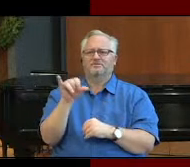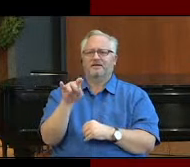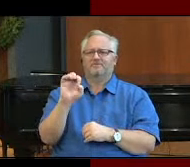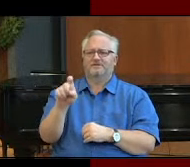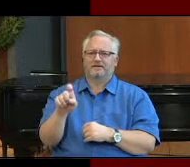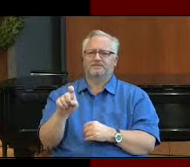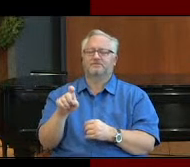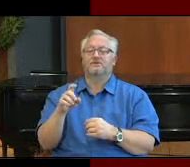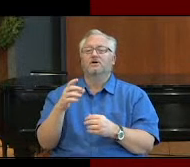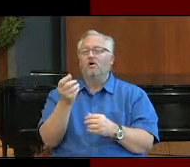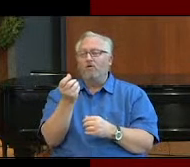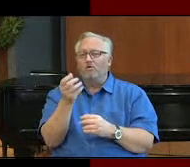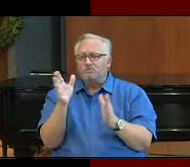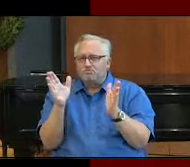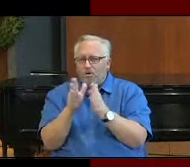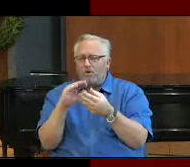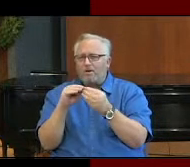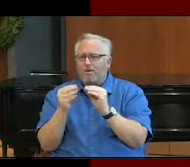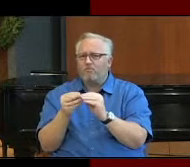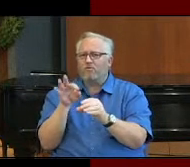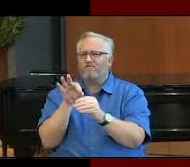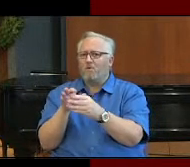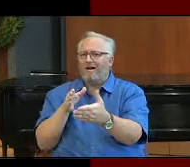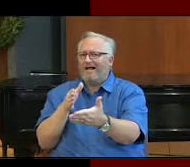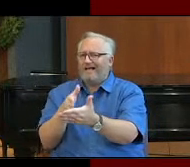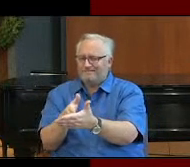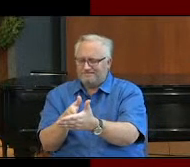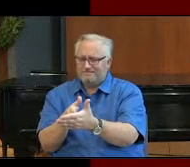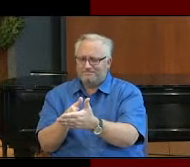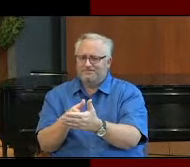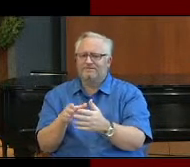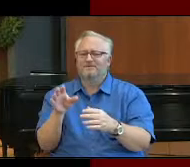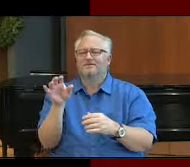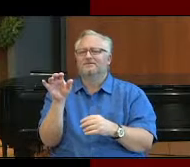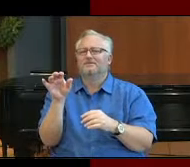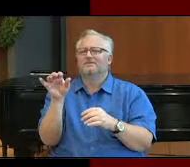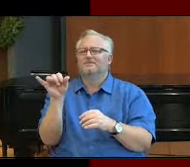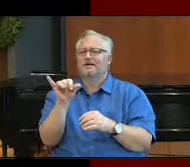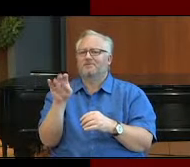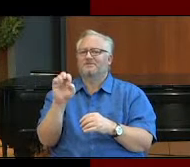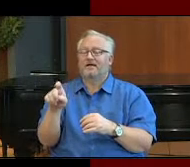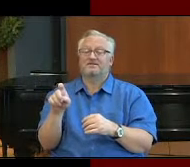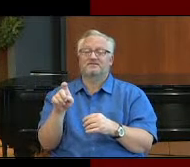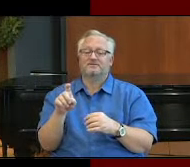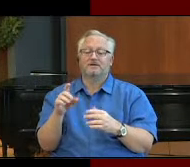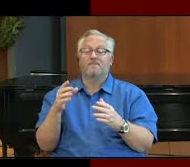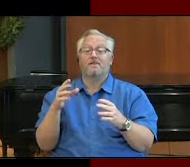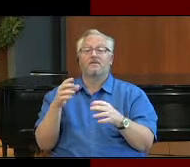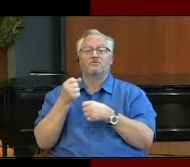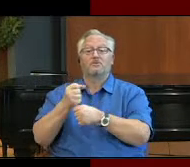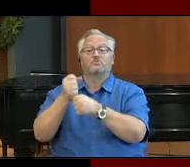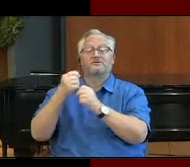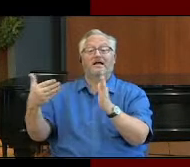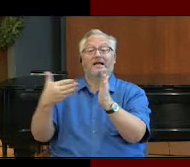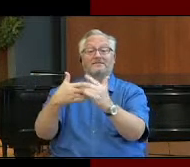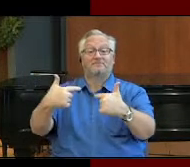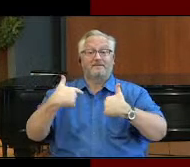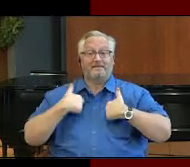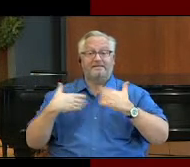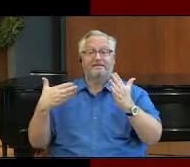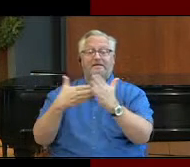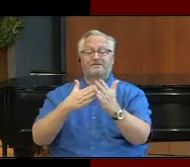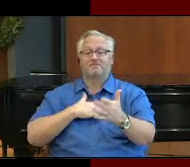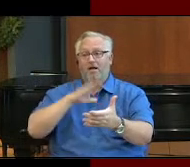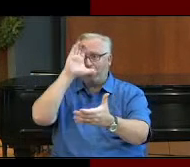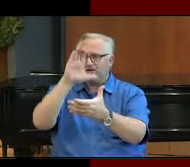small majority voting against same-sex marriage. There were demonstrations against me and my husband. People shouted,